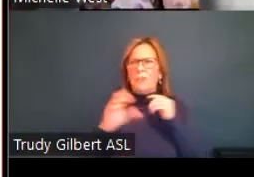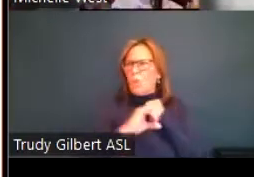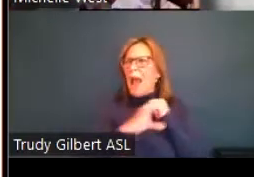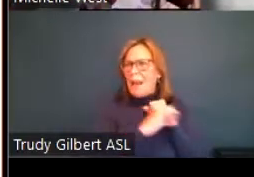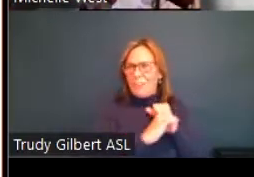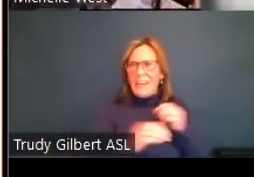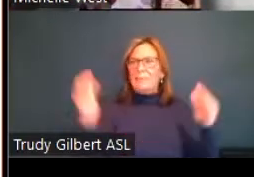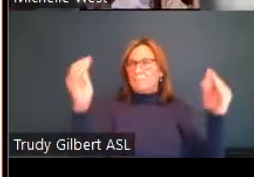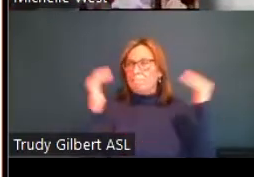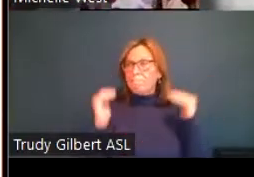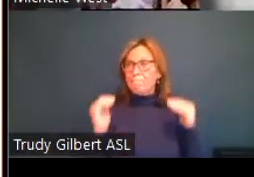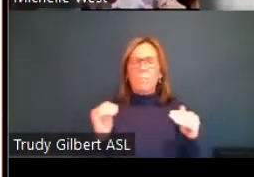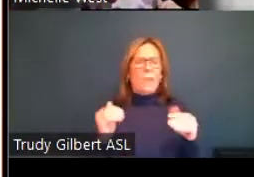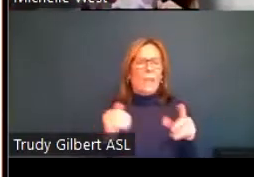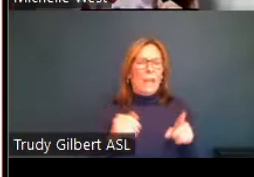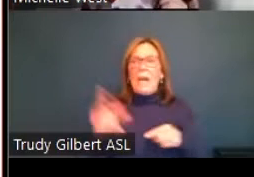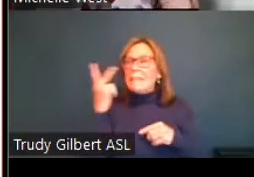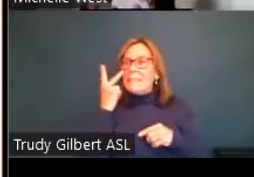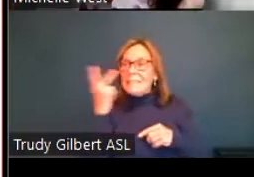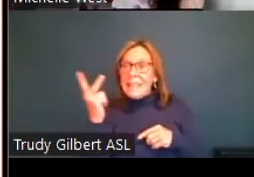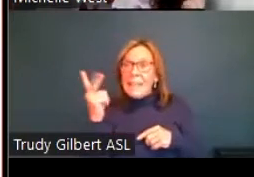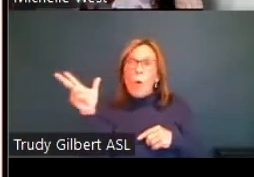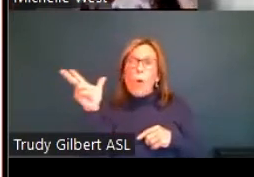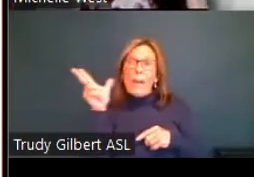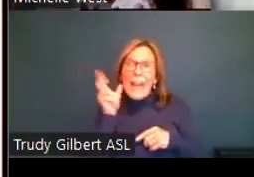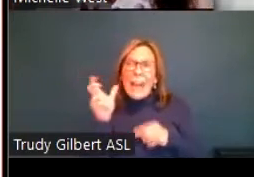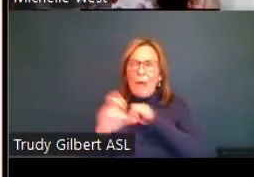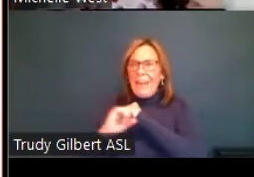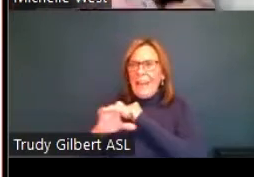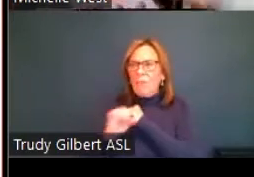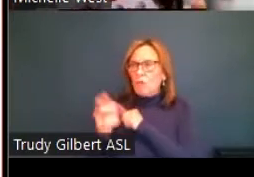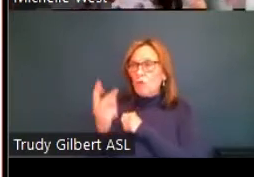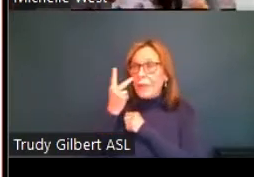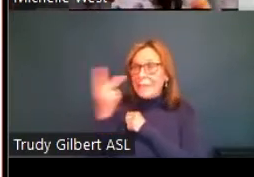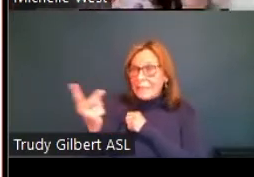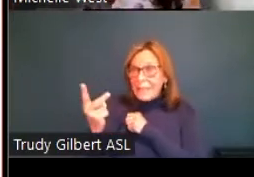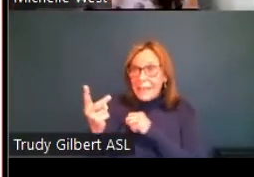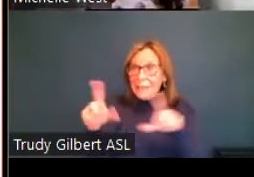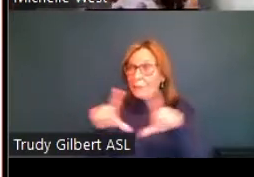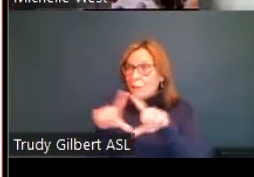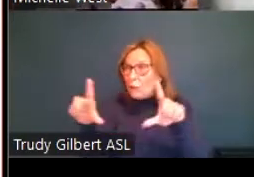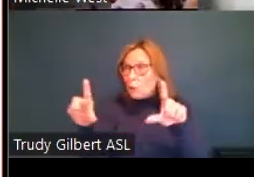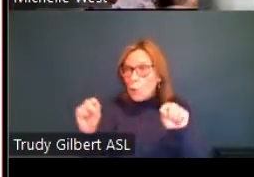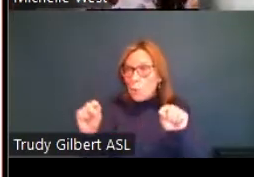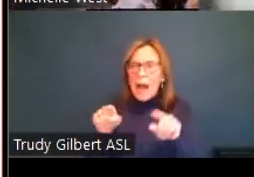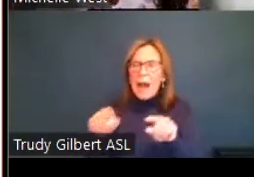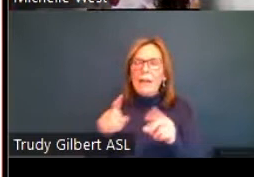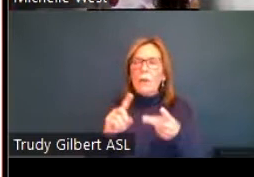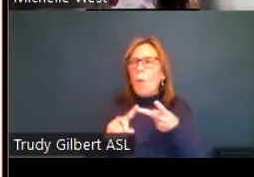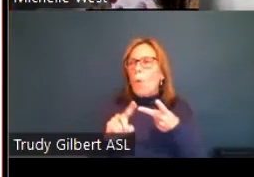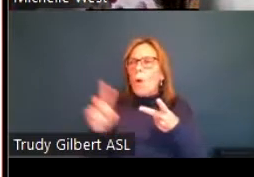right, next thing, it says seeing or hearing an ad, like we saw, you could see it in the coupons or you could hear it on the